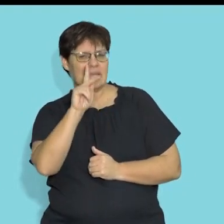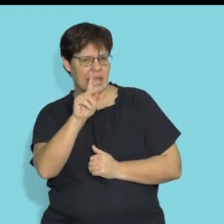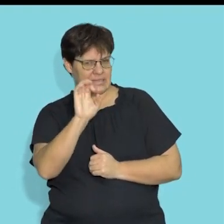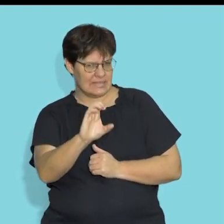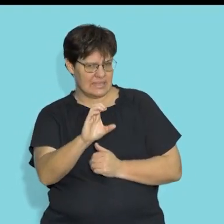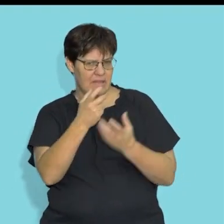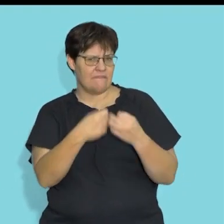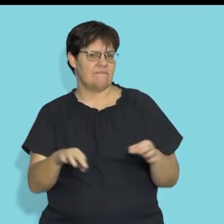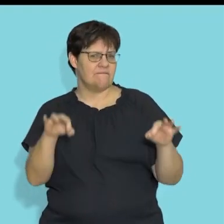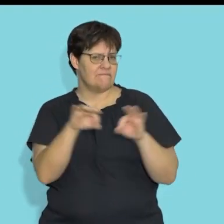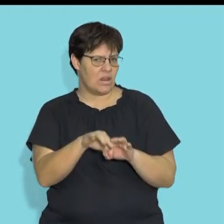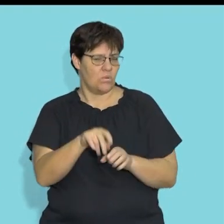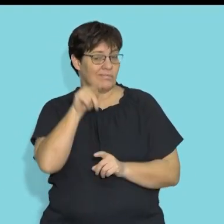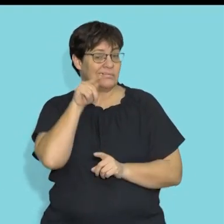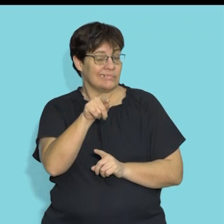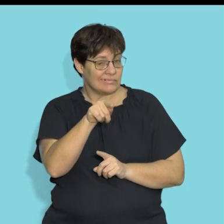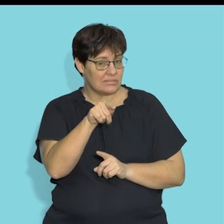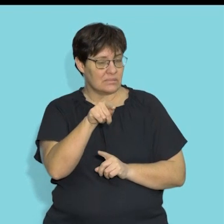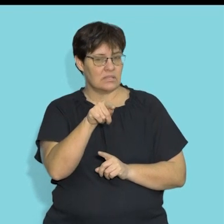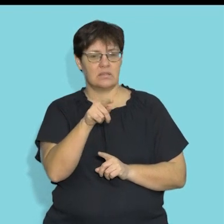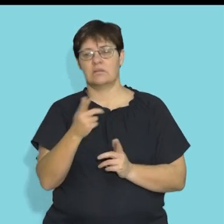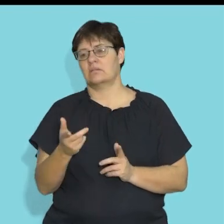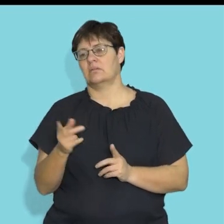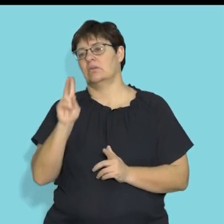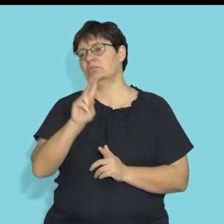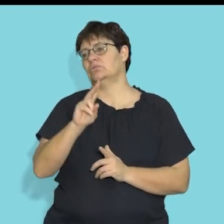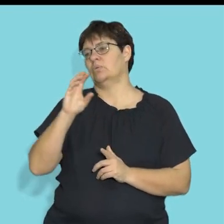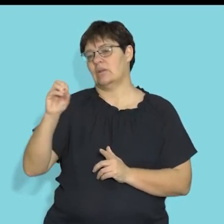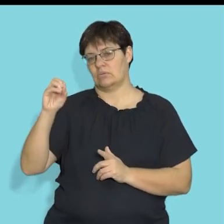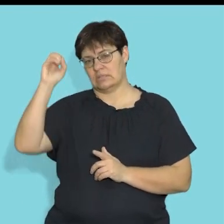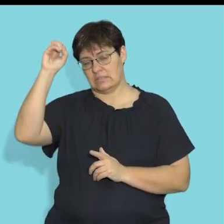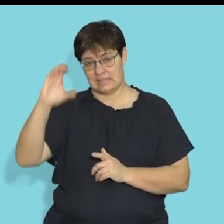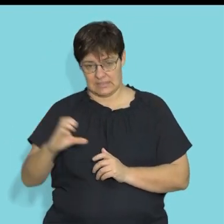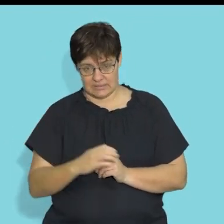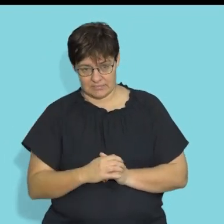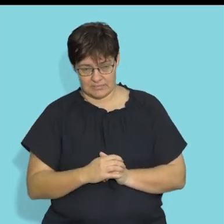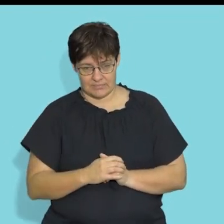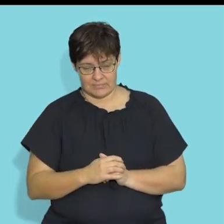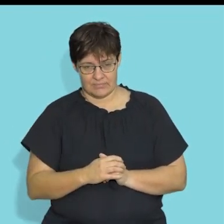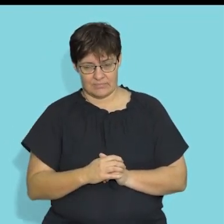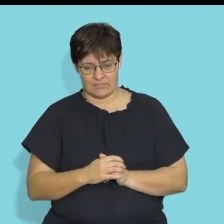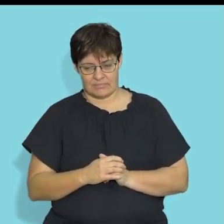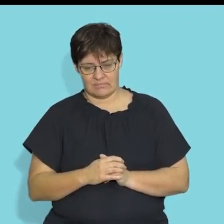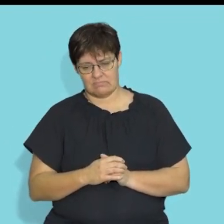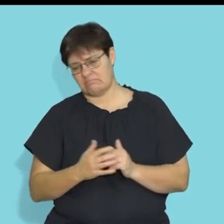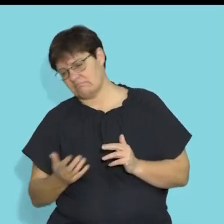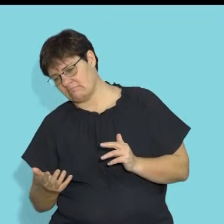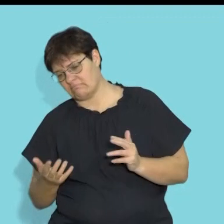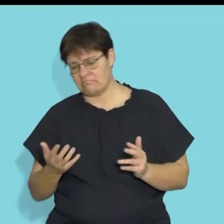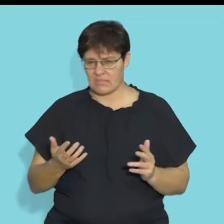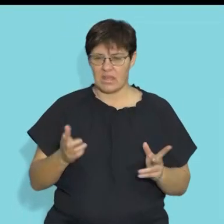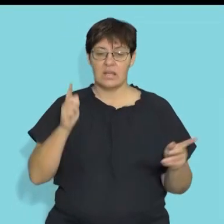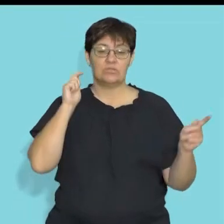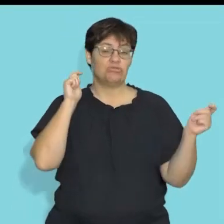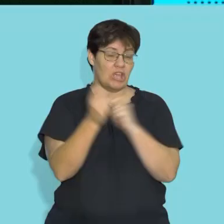a value for that specific reaction at 200 degrees Celsius. If we will change